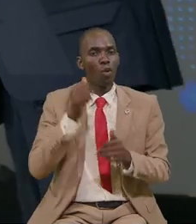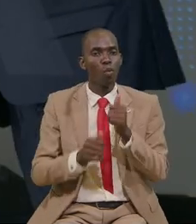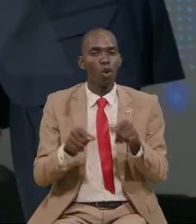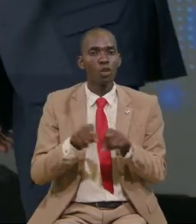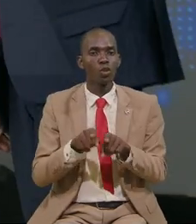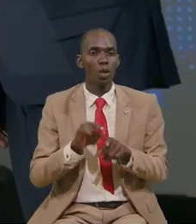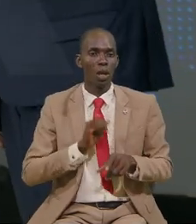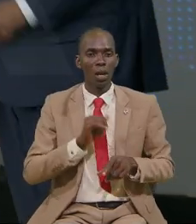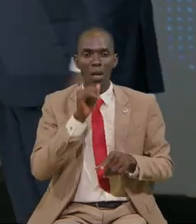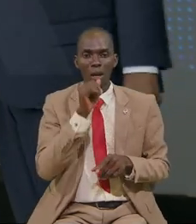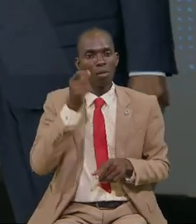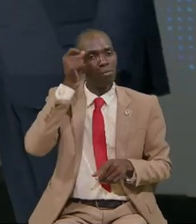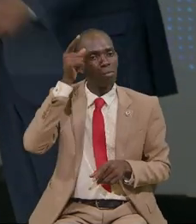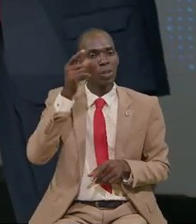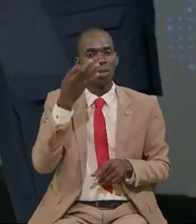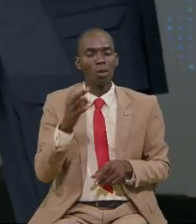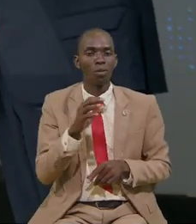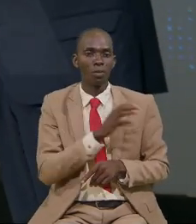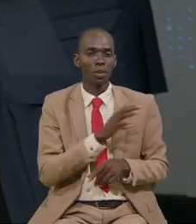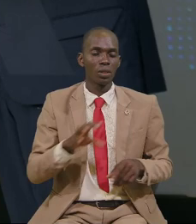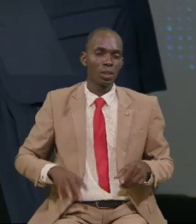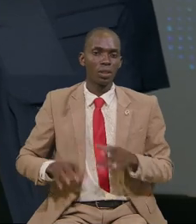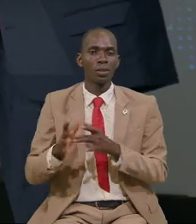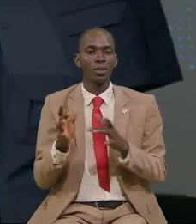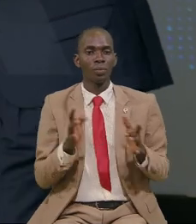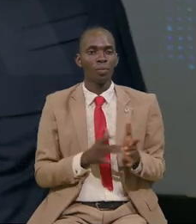am apprehended of Christ Jesus.